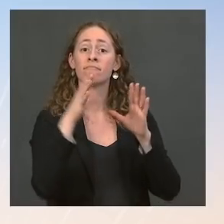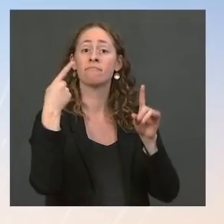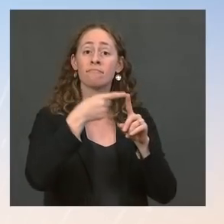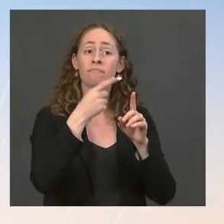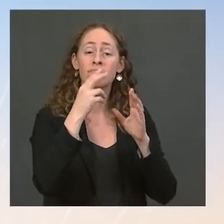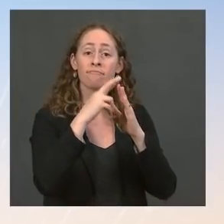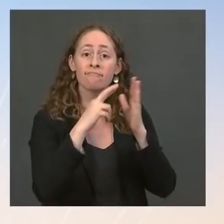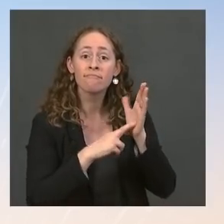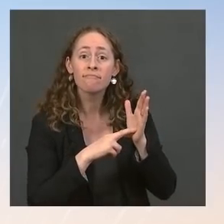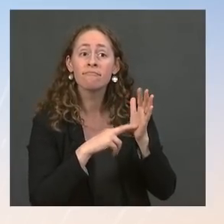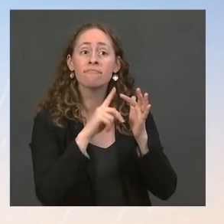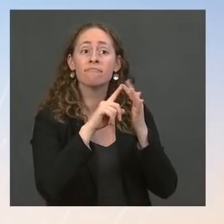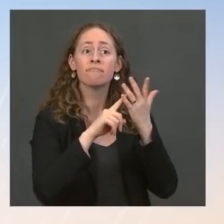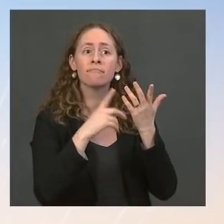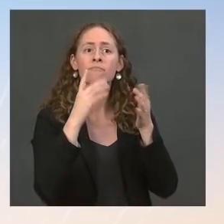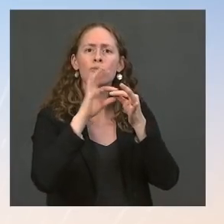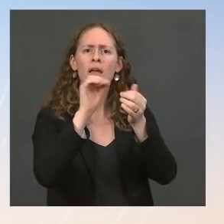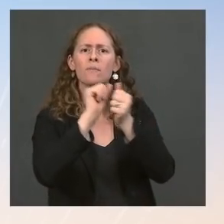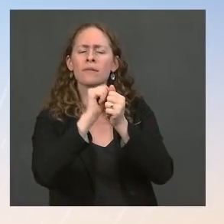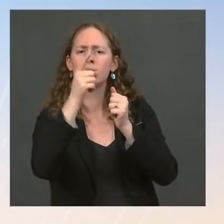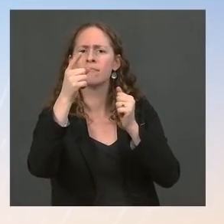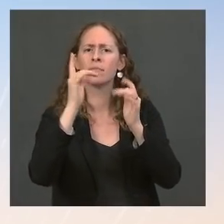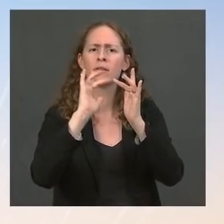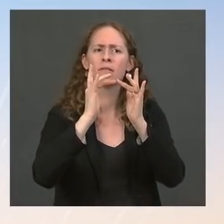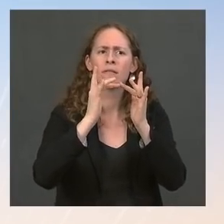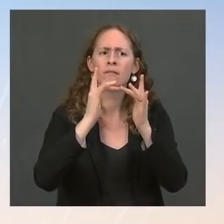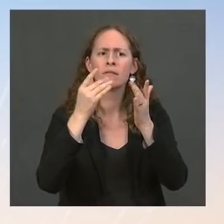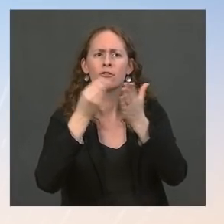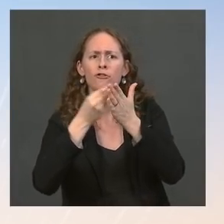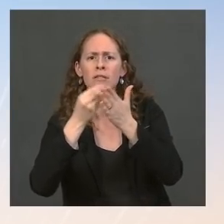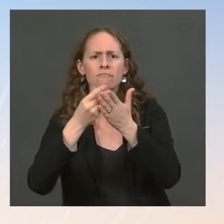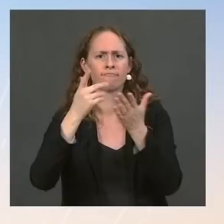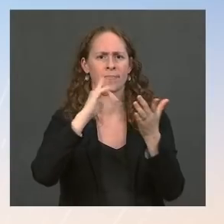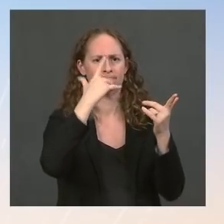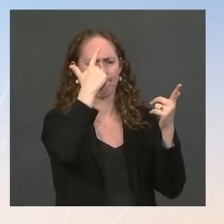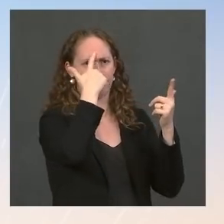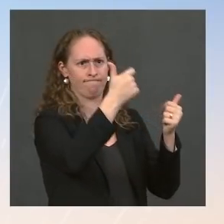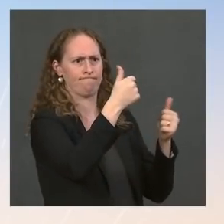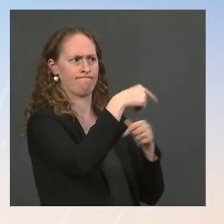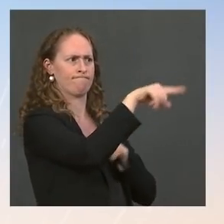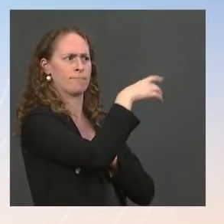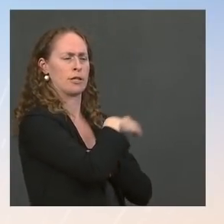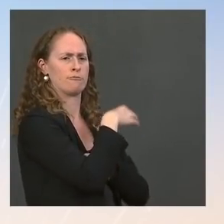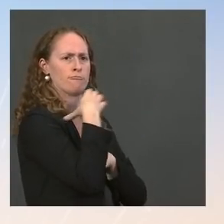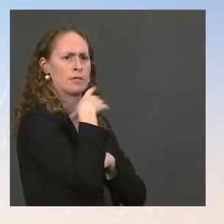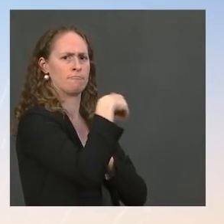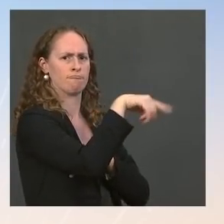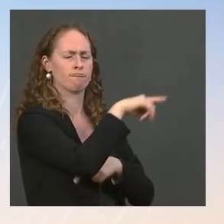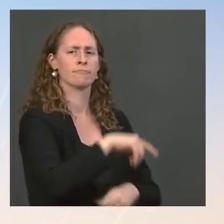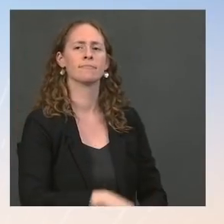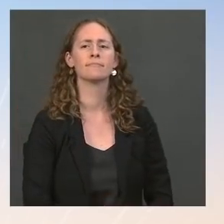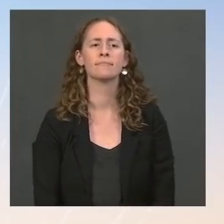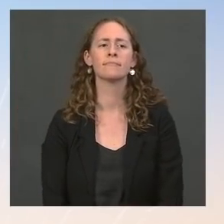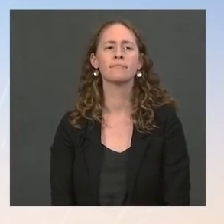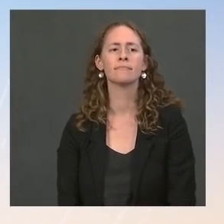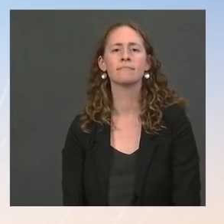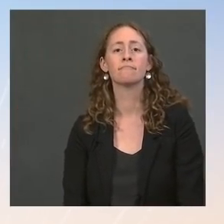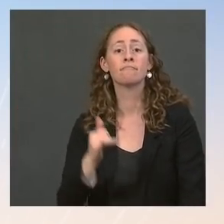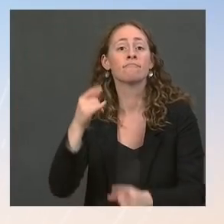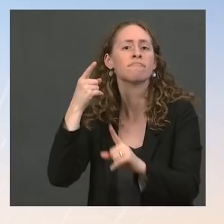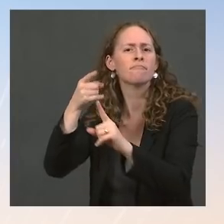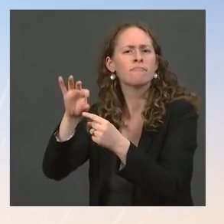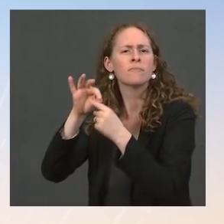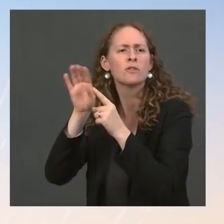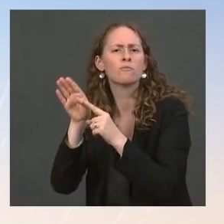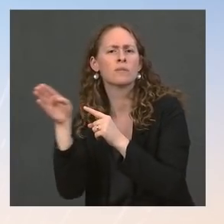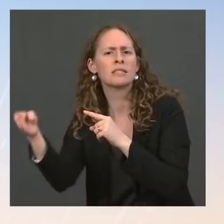Department, Congress. I'll leave it to them to speak to it. Go ahead. Thank you, Jen. I have two questions. First is on reconciliation. You've said ever since this